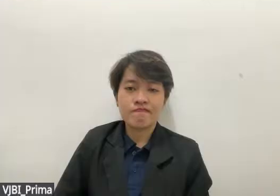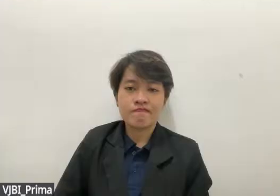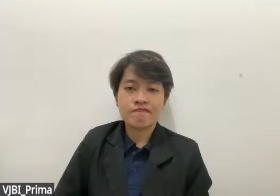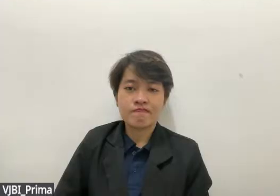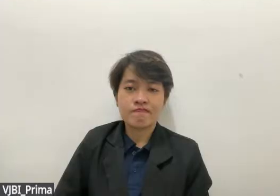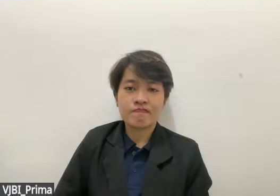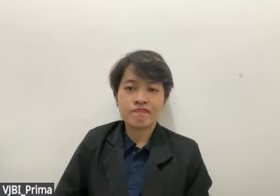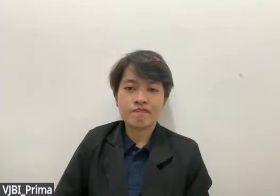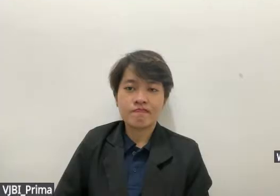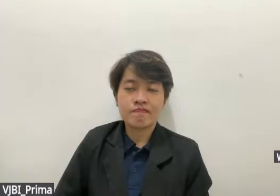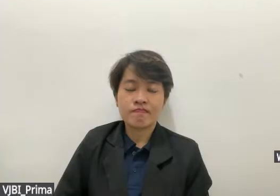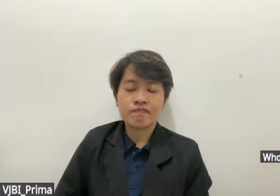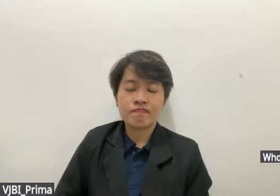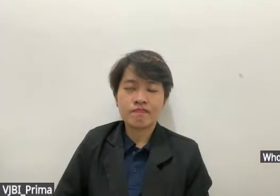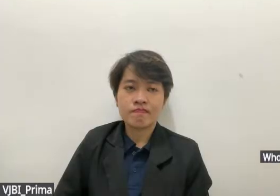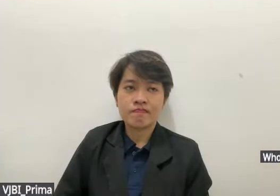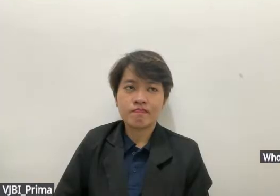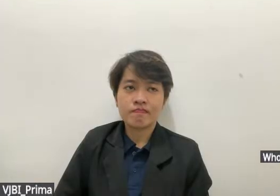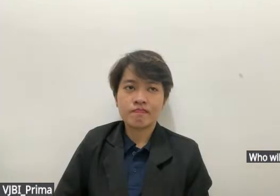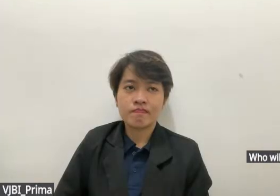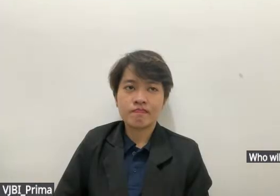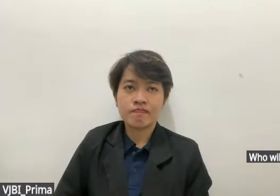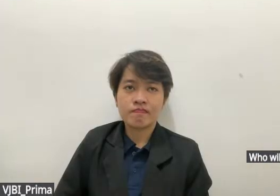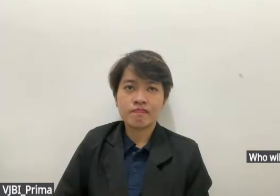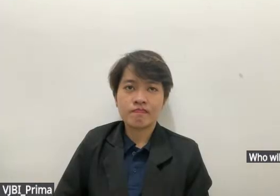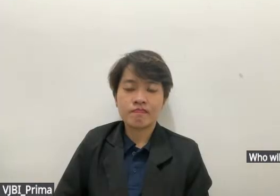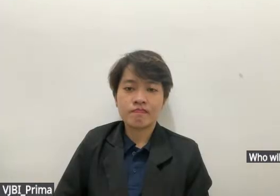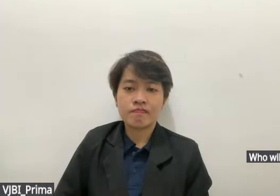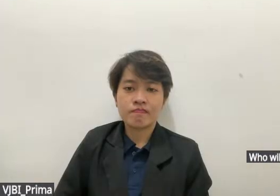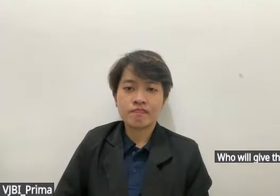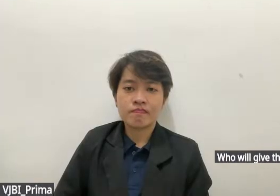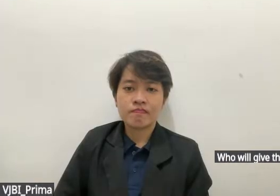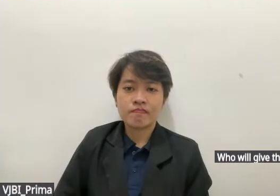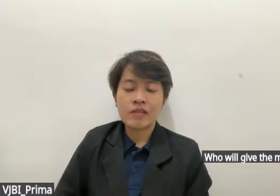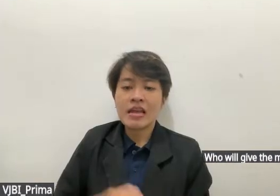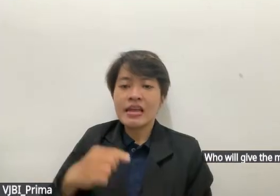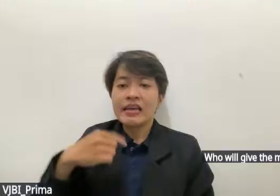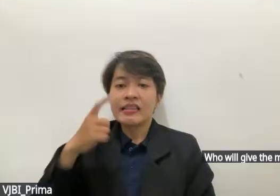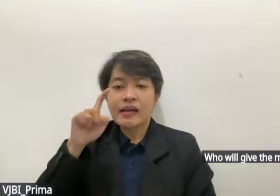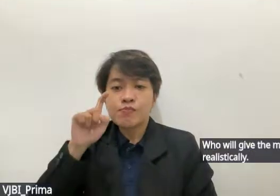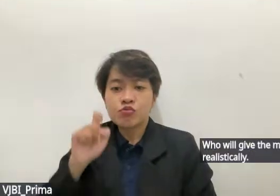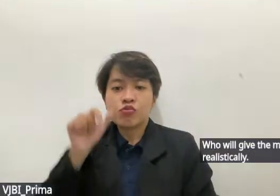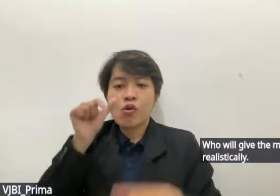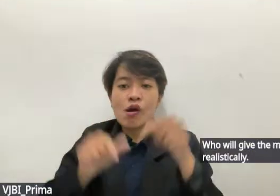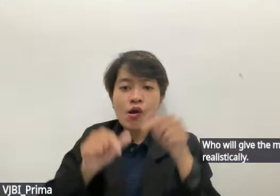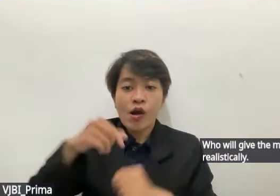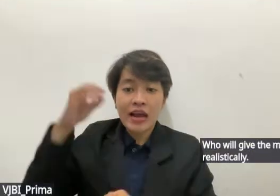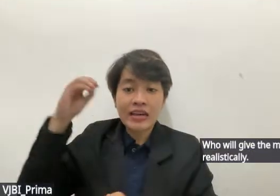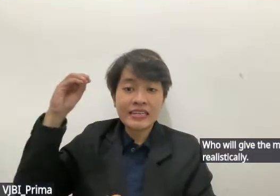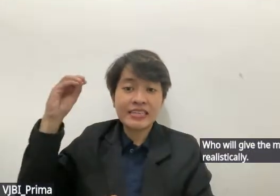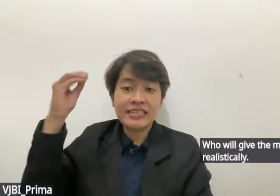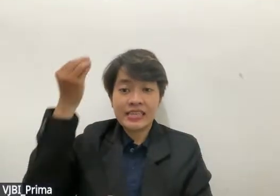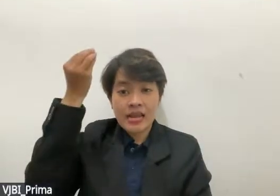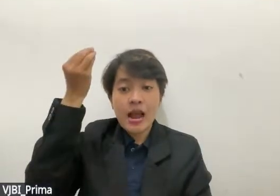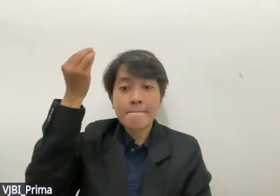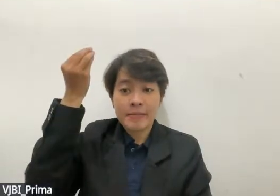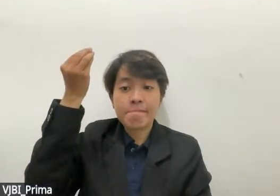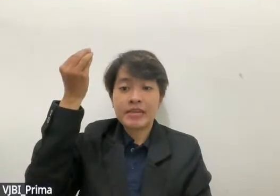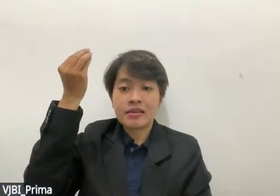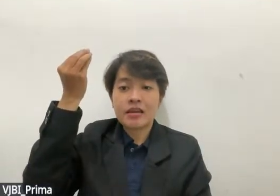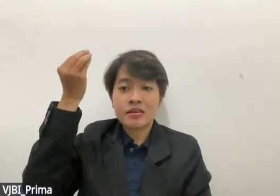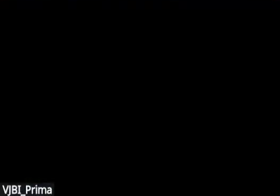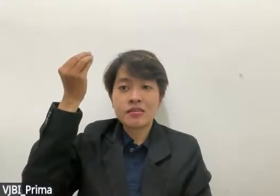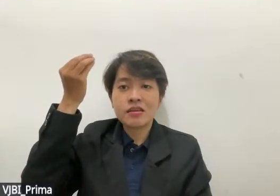for the study, I think really otherwise, more realistically, the organizations need